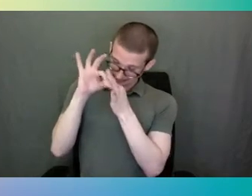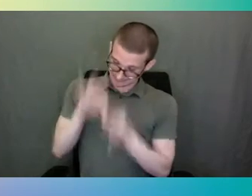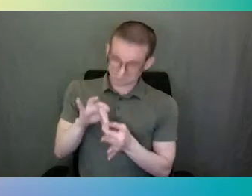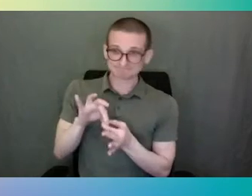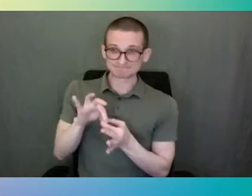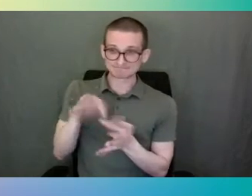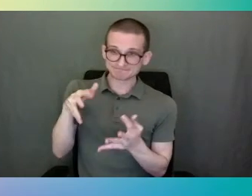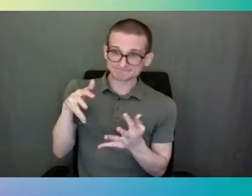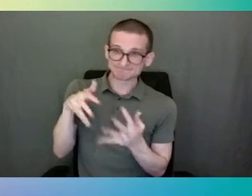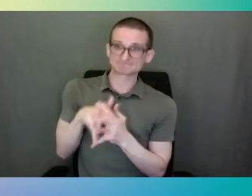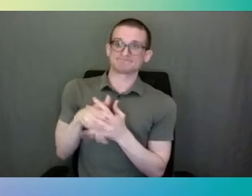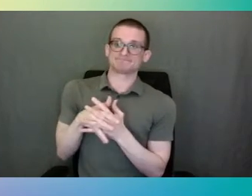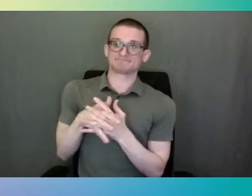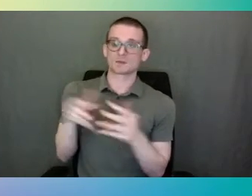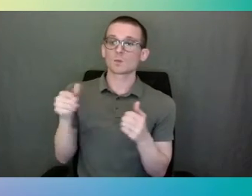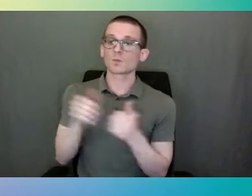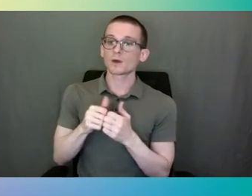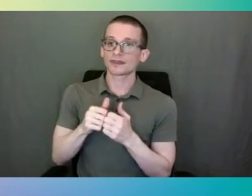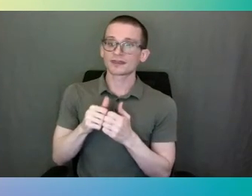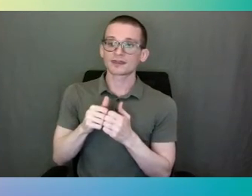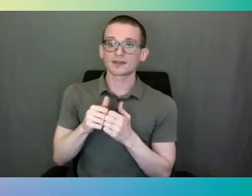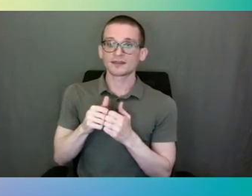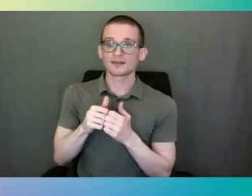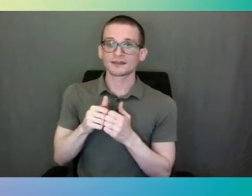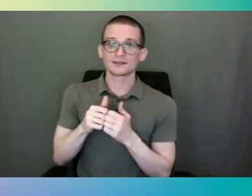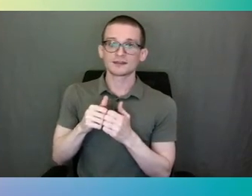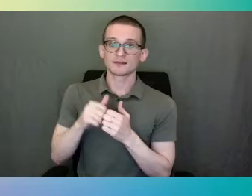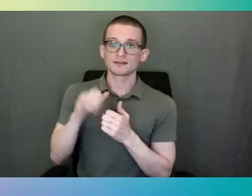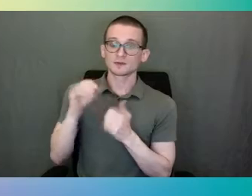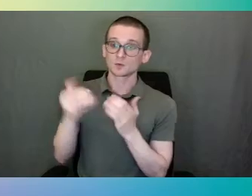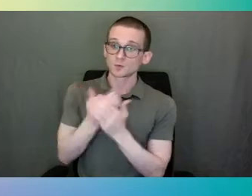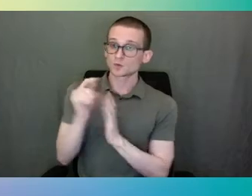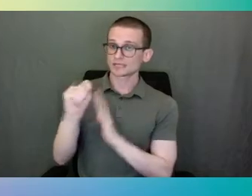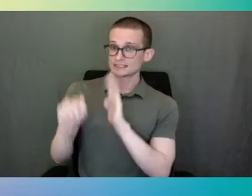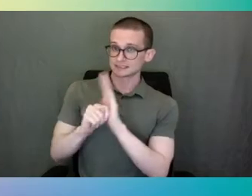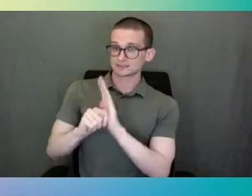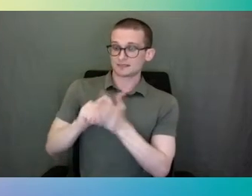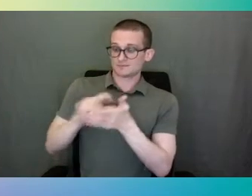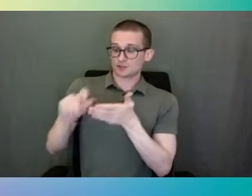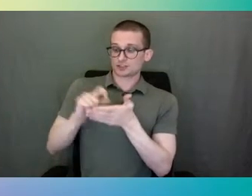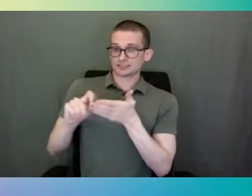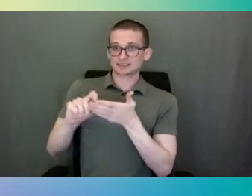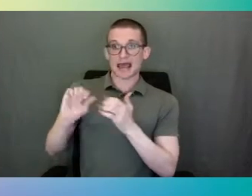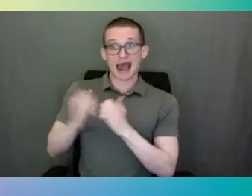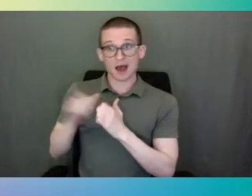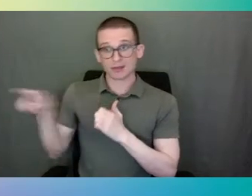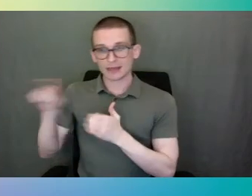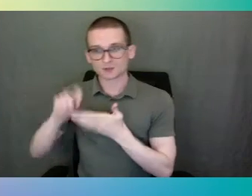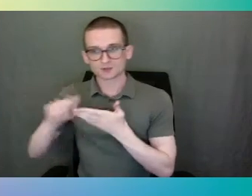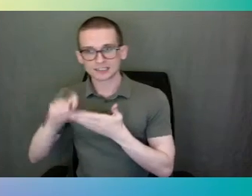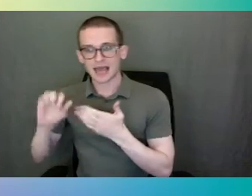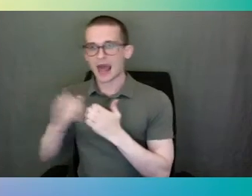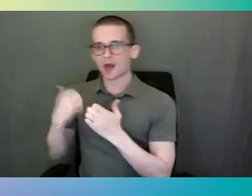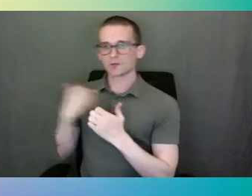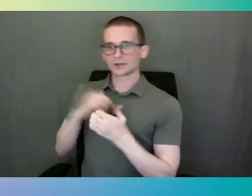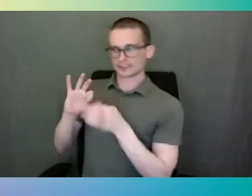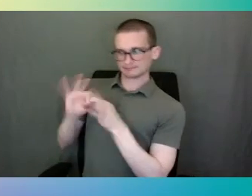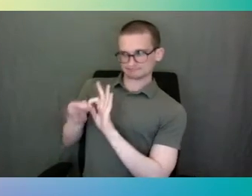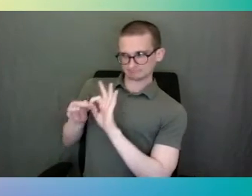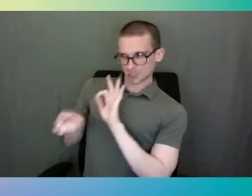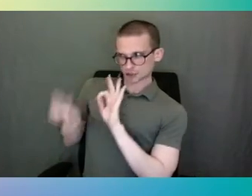and understanding of these New Testament scriptures that we're looking at. You have to understand that this is